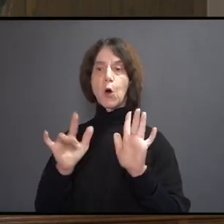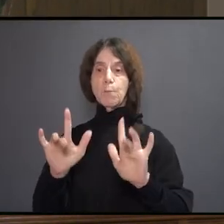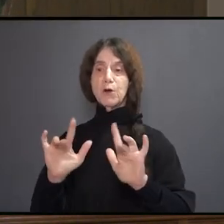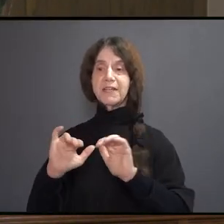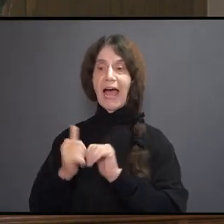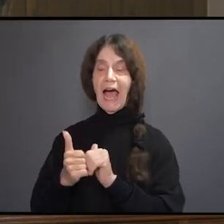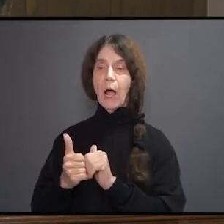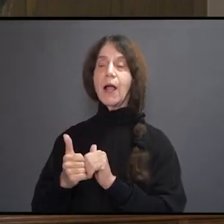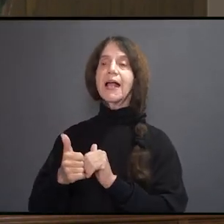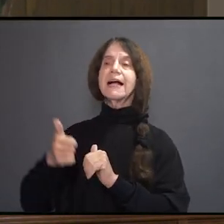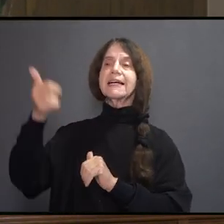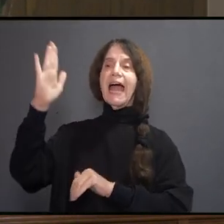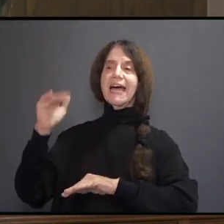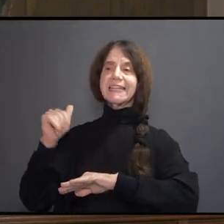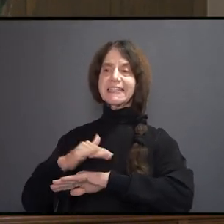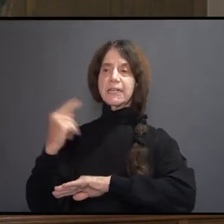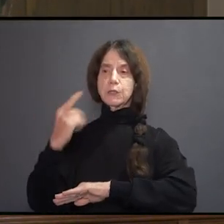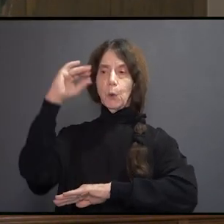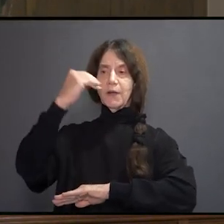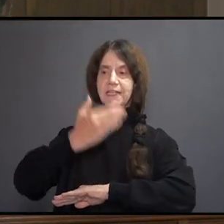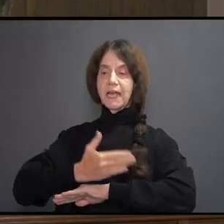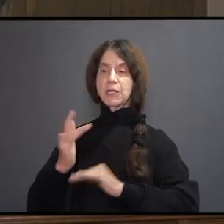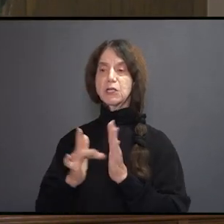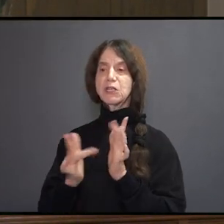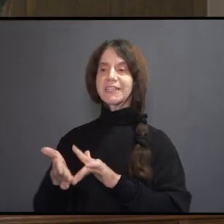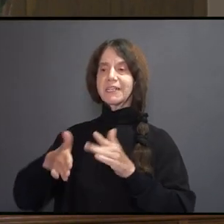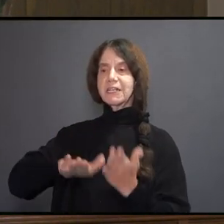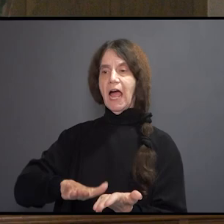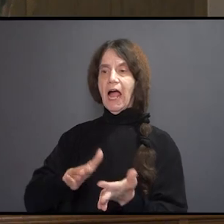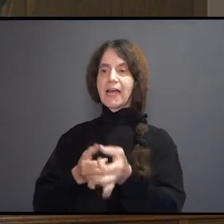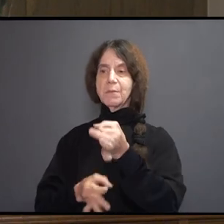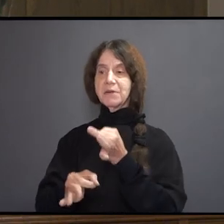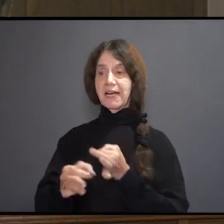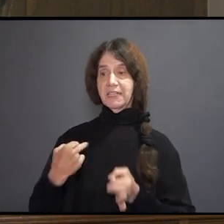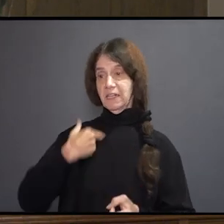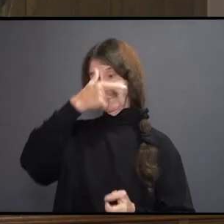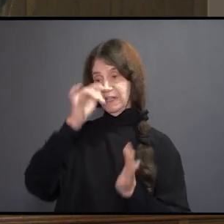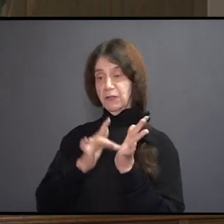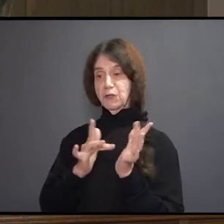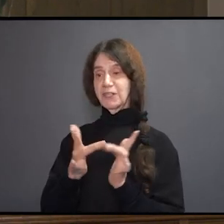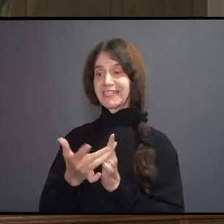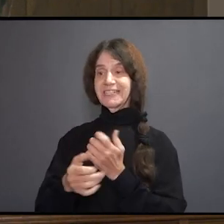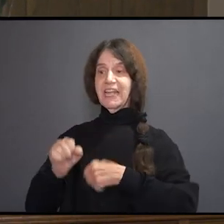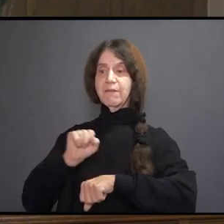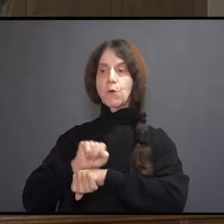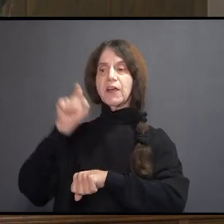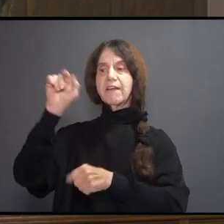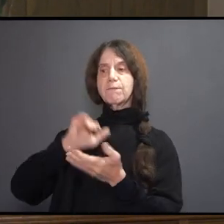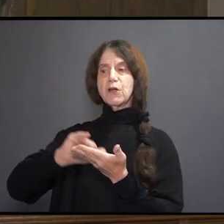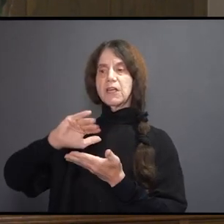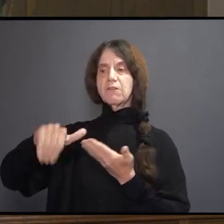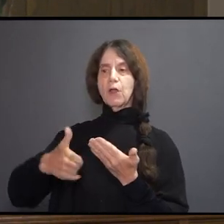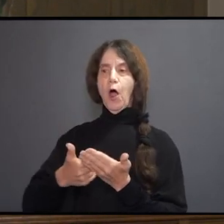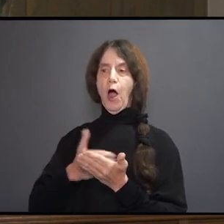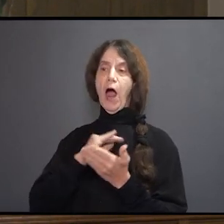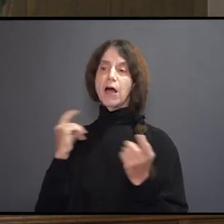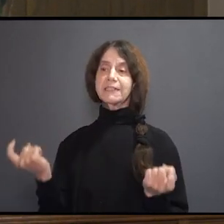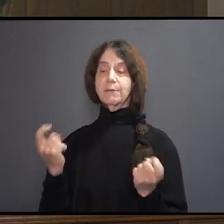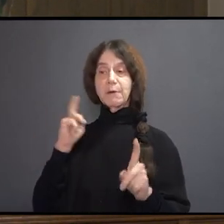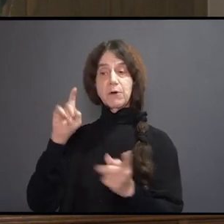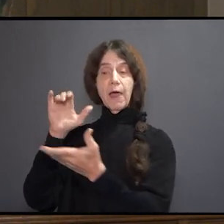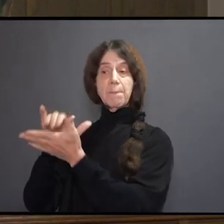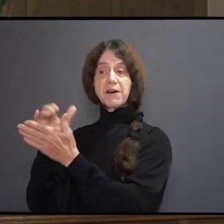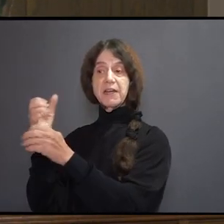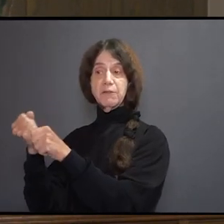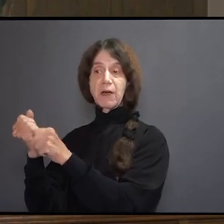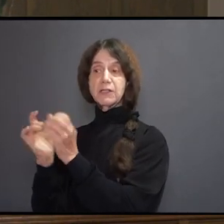Almighty God, Jesus Christ was given to die for us, and for his sake God forgives us all our sins. To those who believe